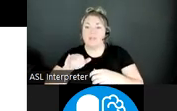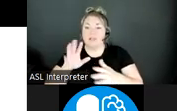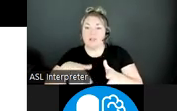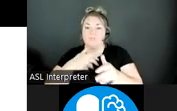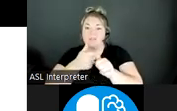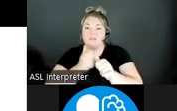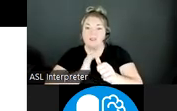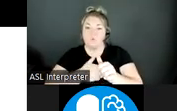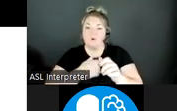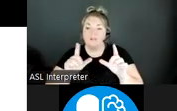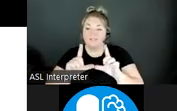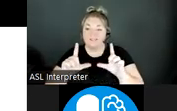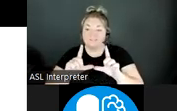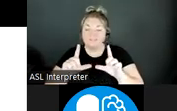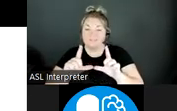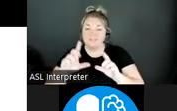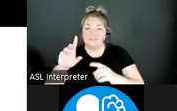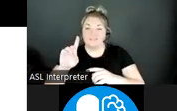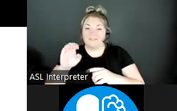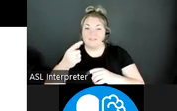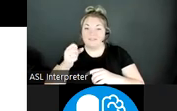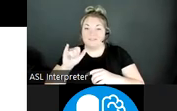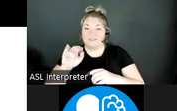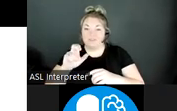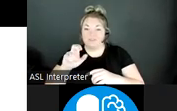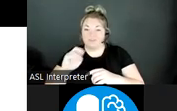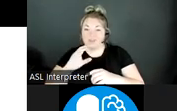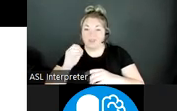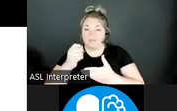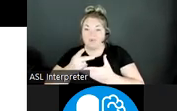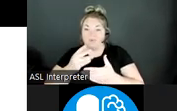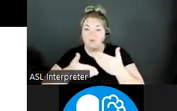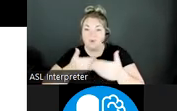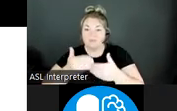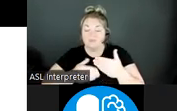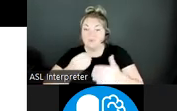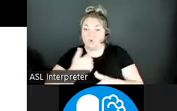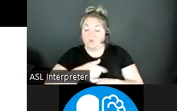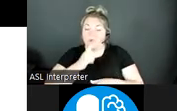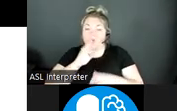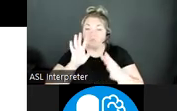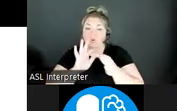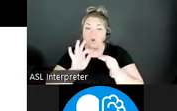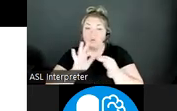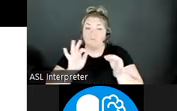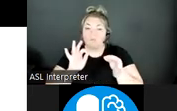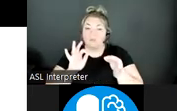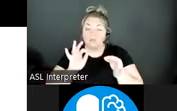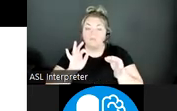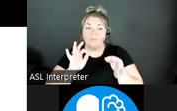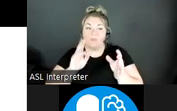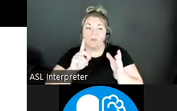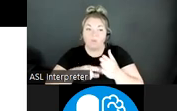our licensing, designation, and approval processes. So we were talking to folks about what we